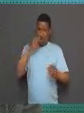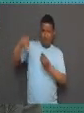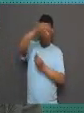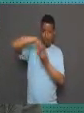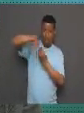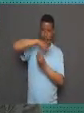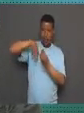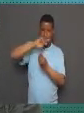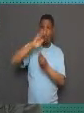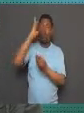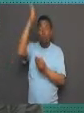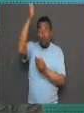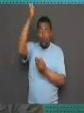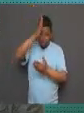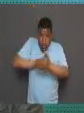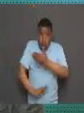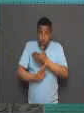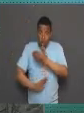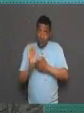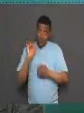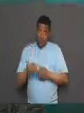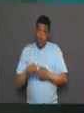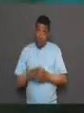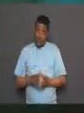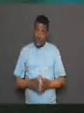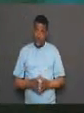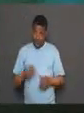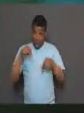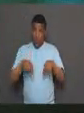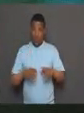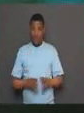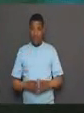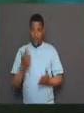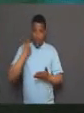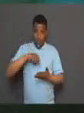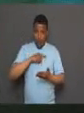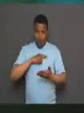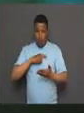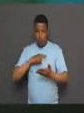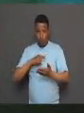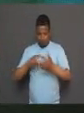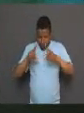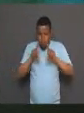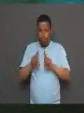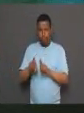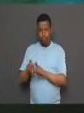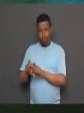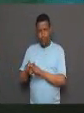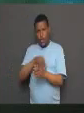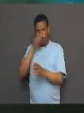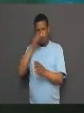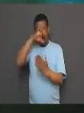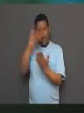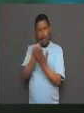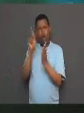environment for future generations. Today, we are going to examine Ethiopia's